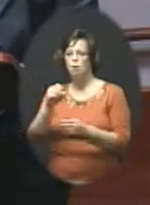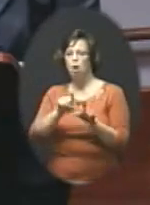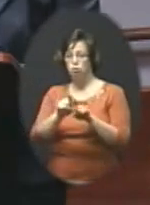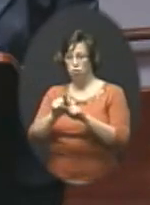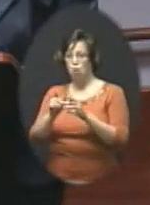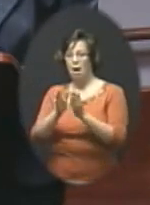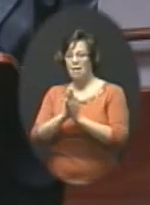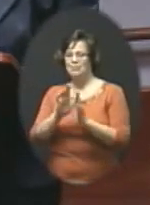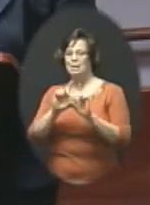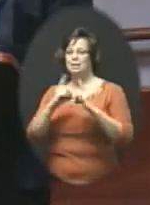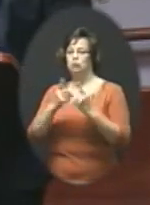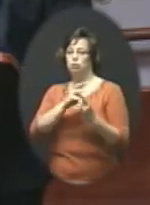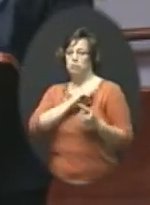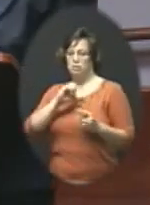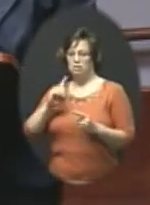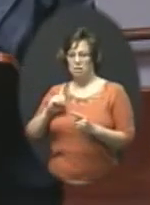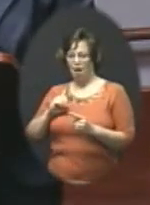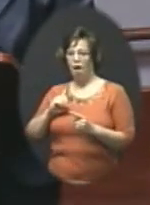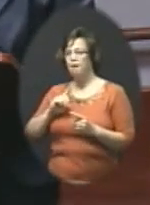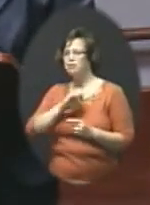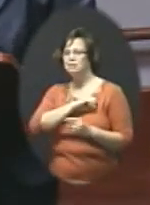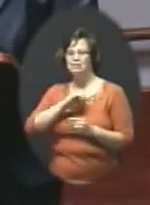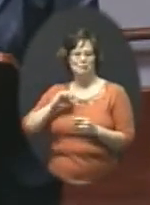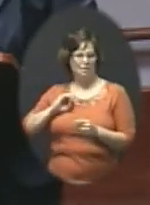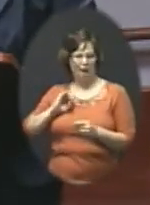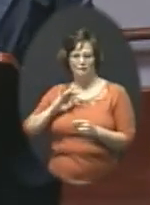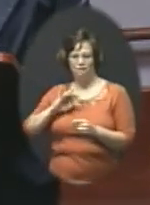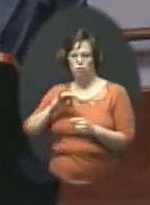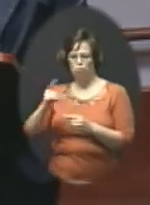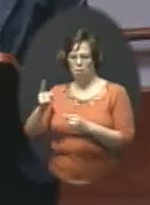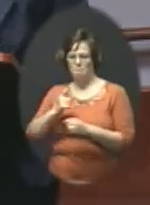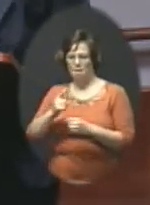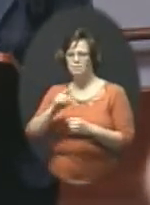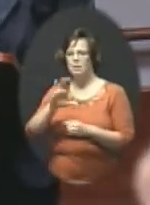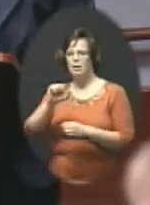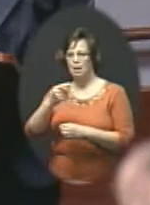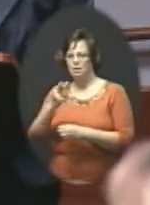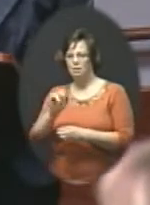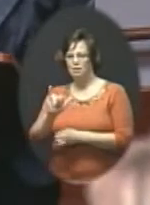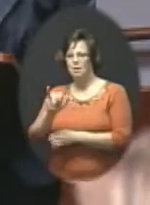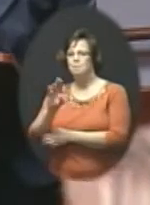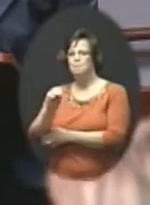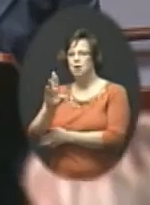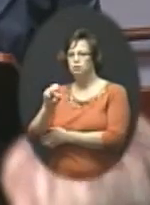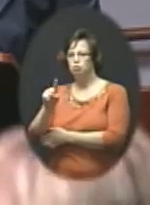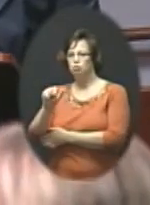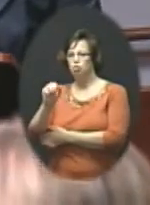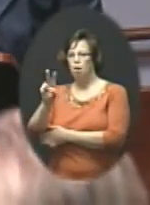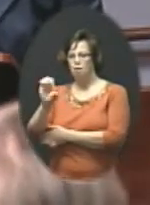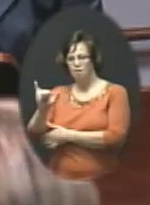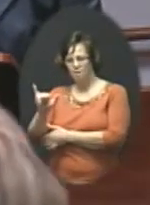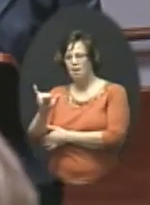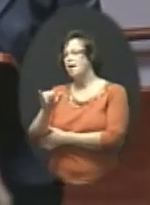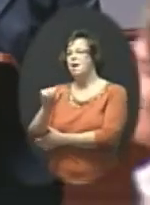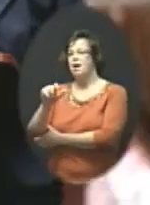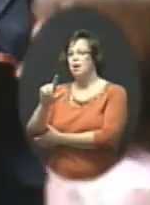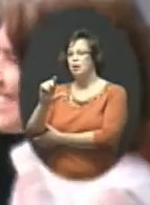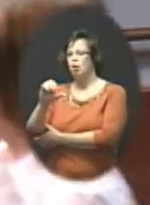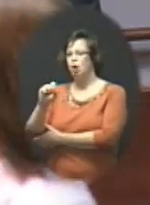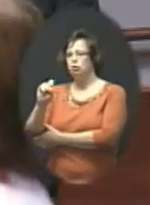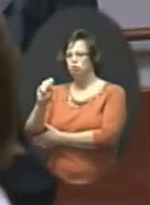district staff to come forward to help thank our Lions Club members: Kathy Musgrave from the Advanced Technical Center, Christy Gottschalk from Washington